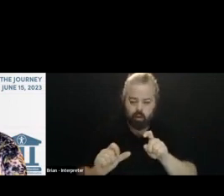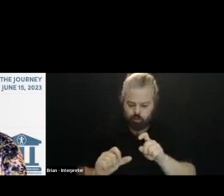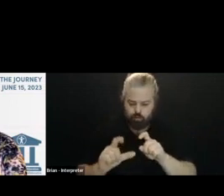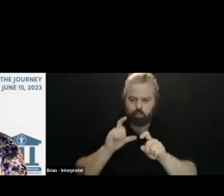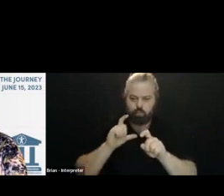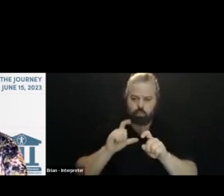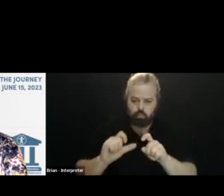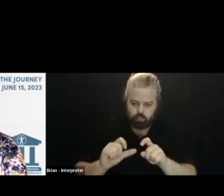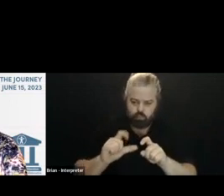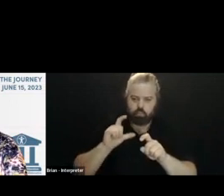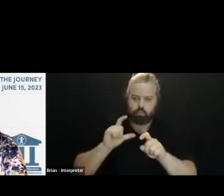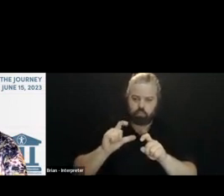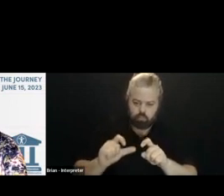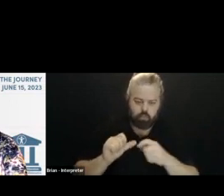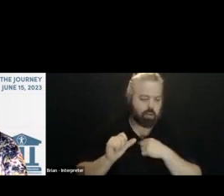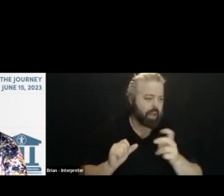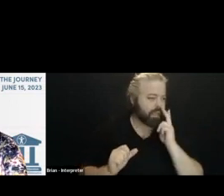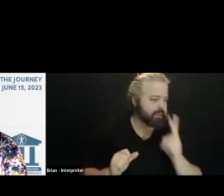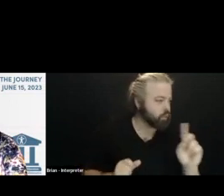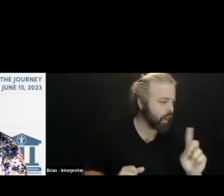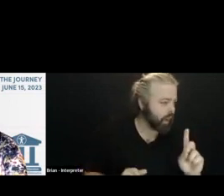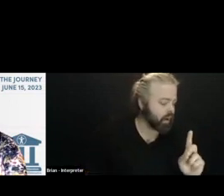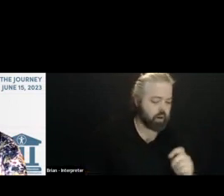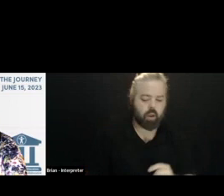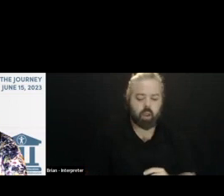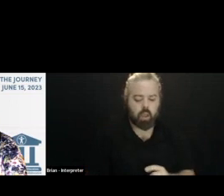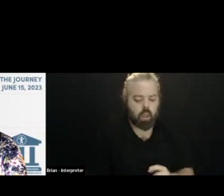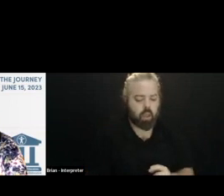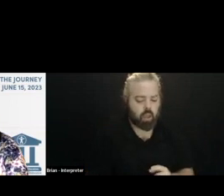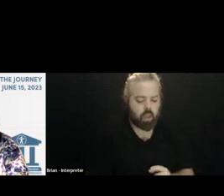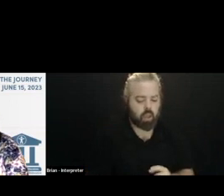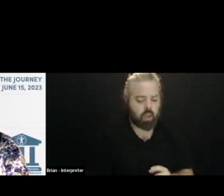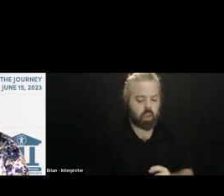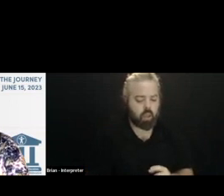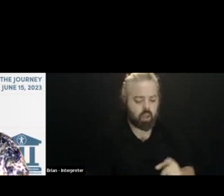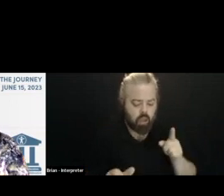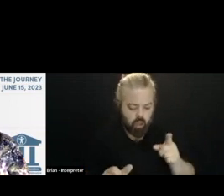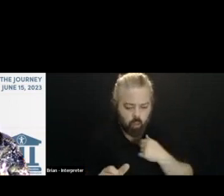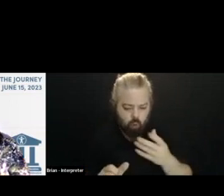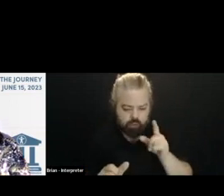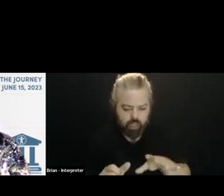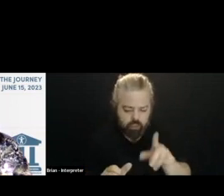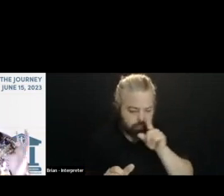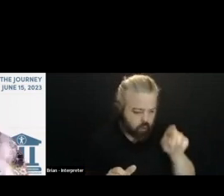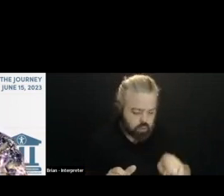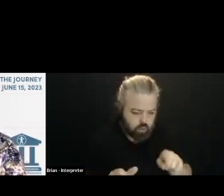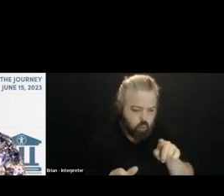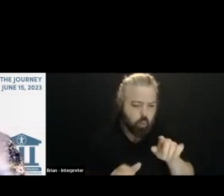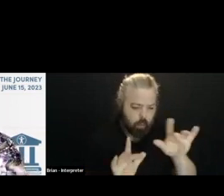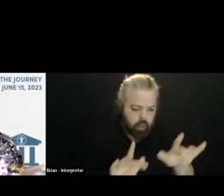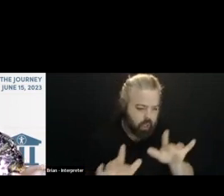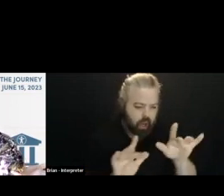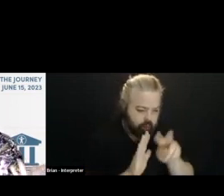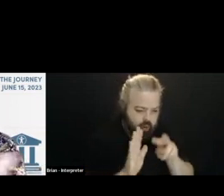see where I'm at. And something I'd like to test, let me get down here to play video. So I'm curious, can